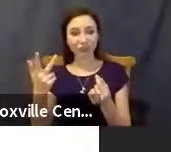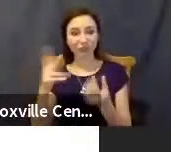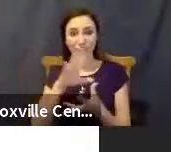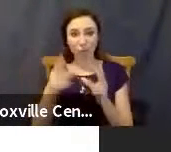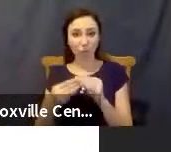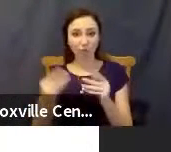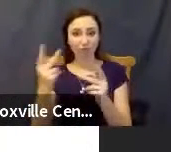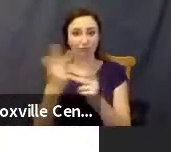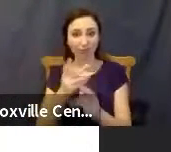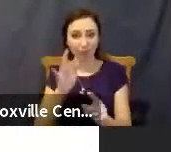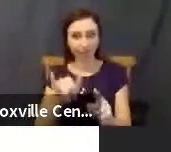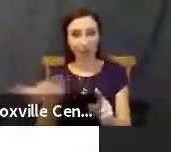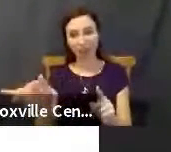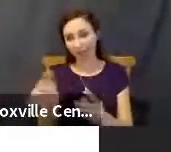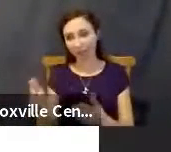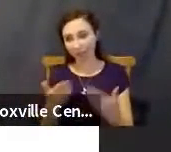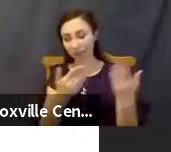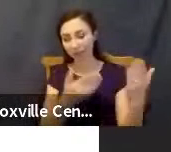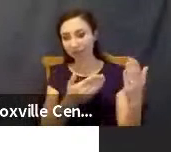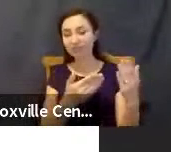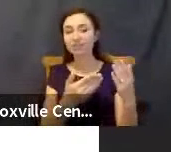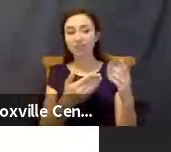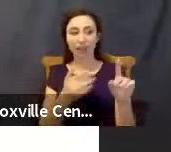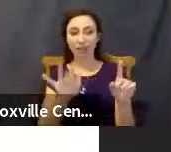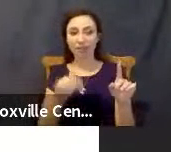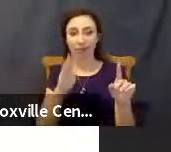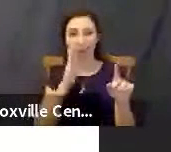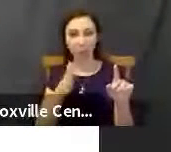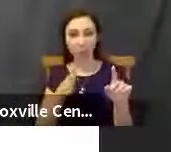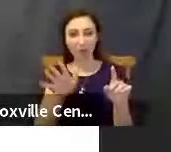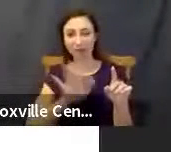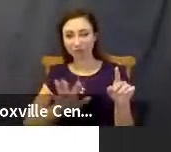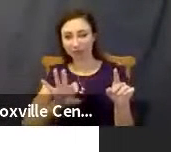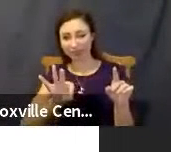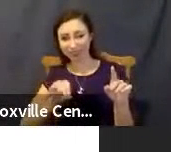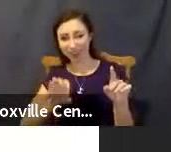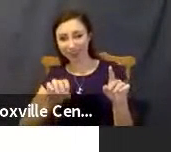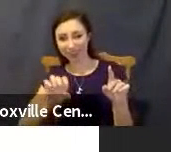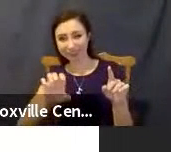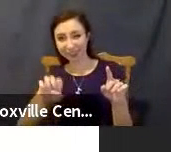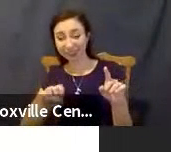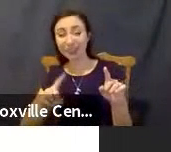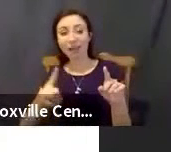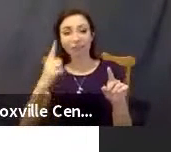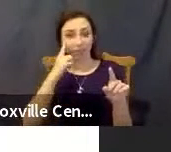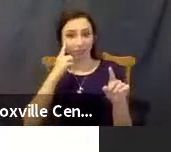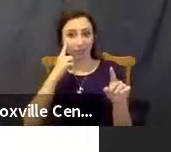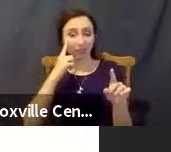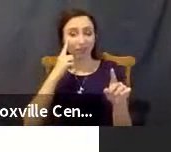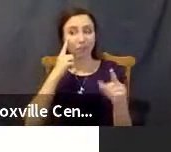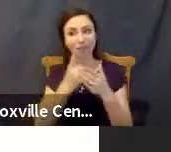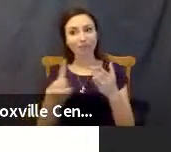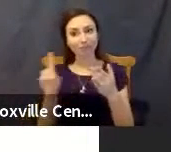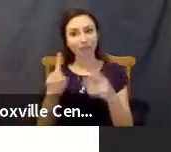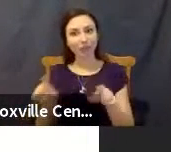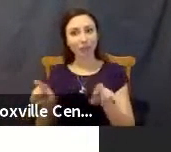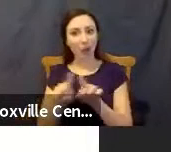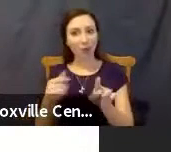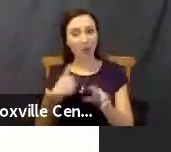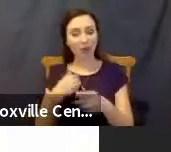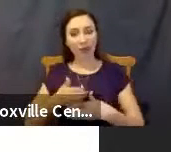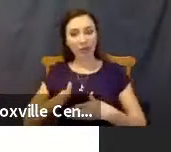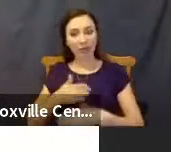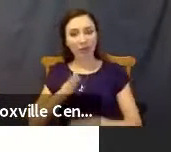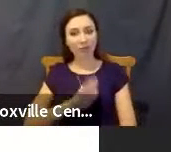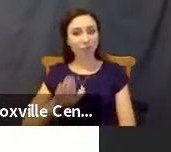times that, like you suggested, that would be roughly 90 cases. And I think, even last week, we were at about an average of about